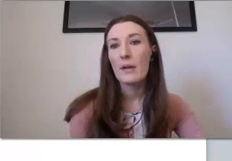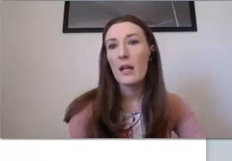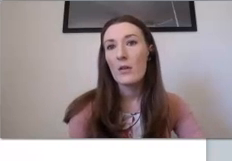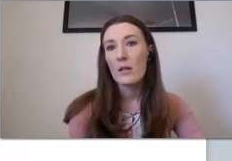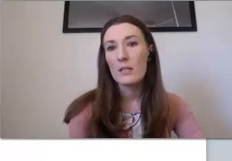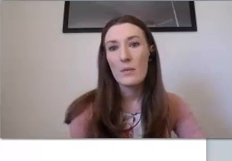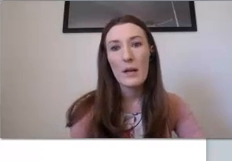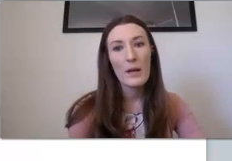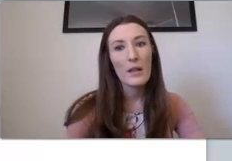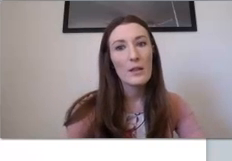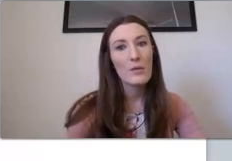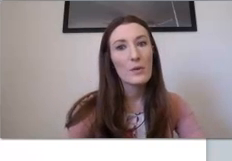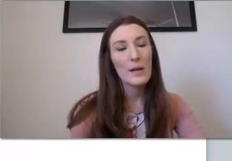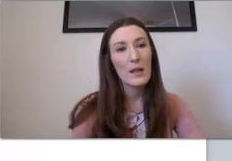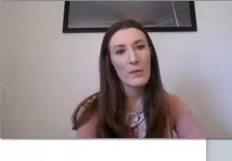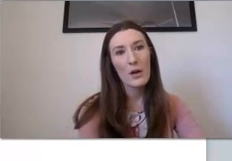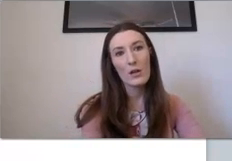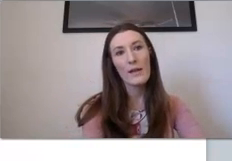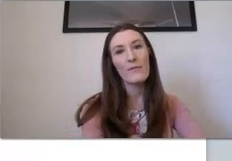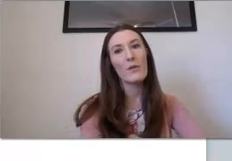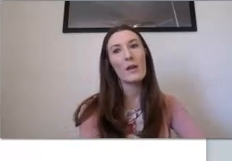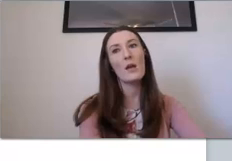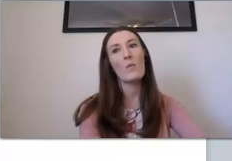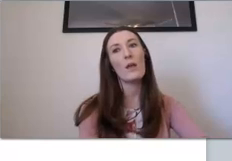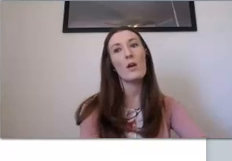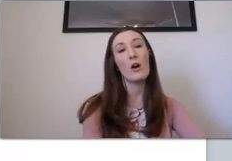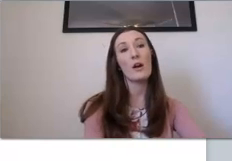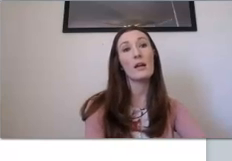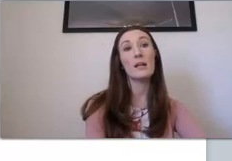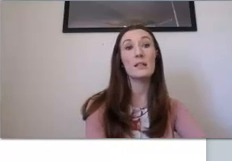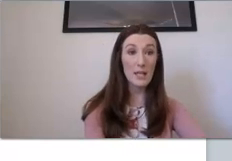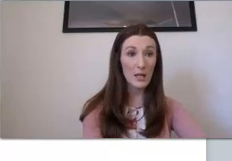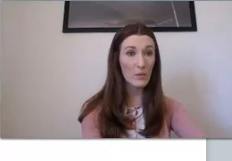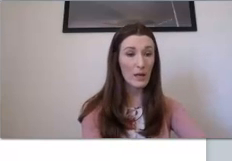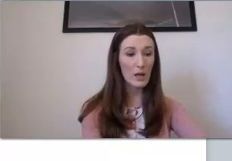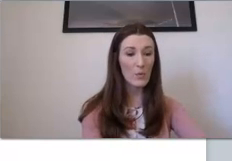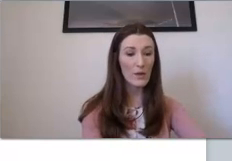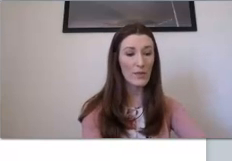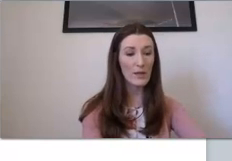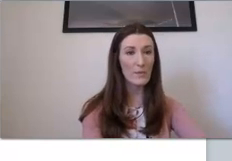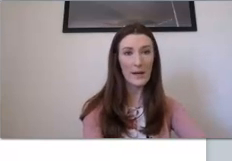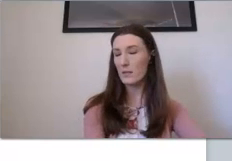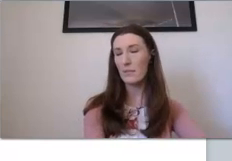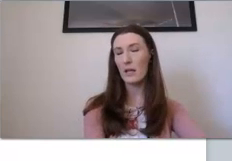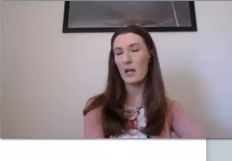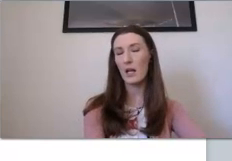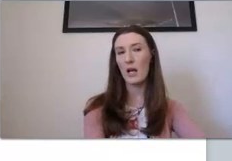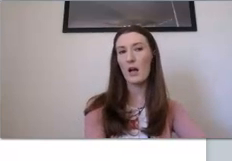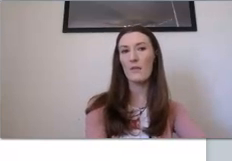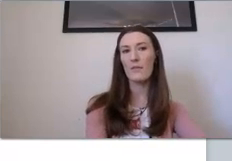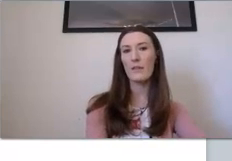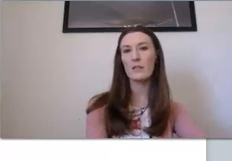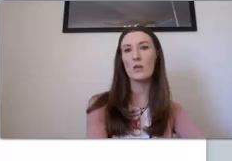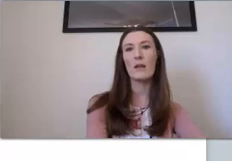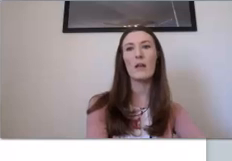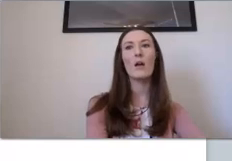ASL 3 units 21 through 23, our life unit. We are continuing with the random beginning